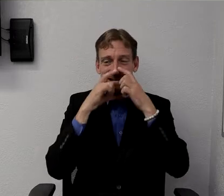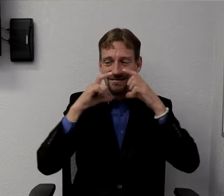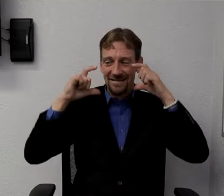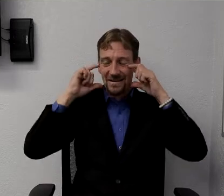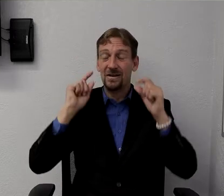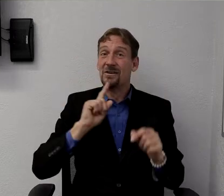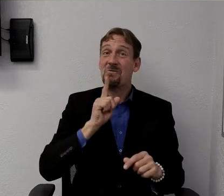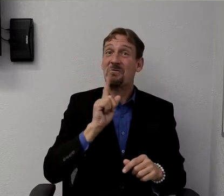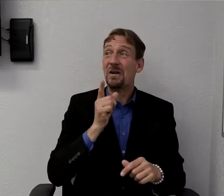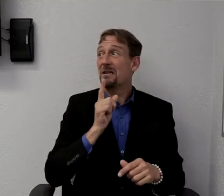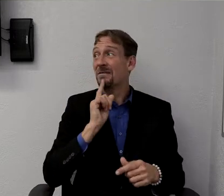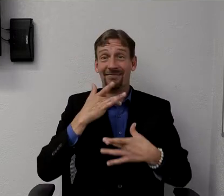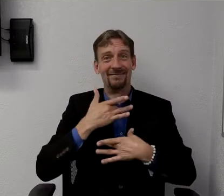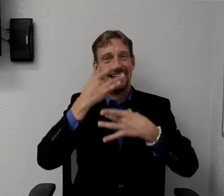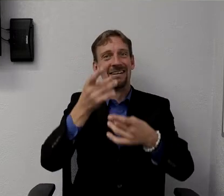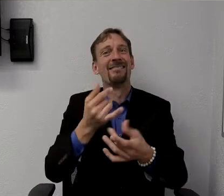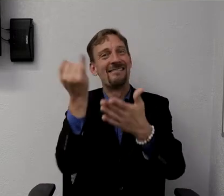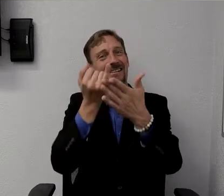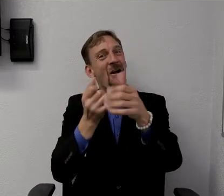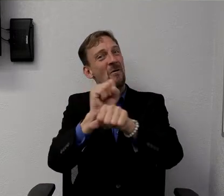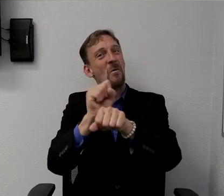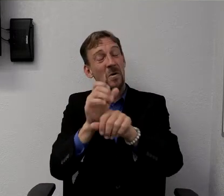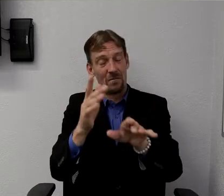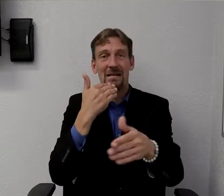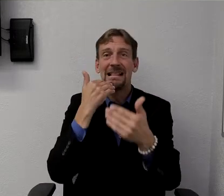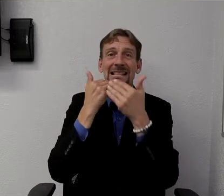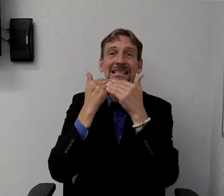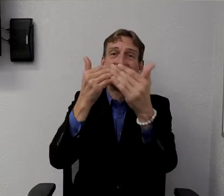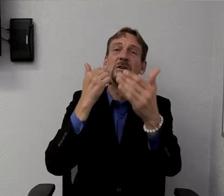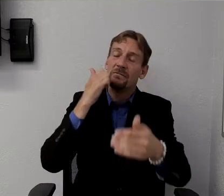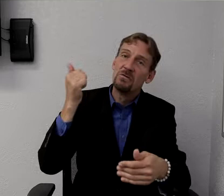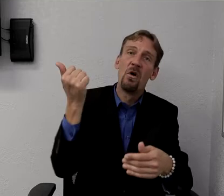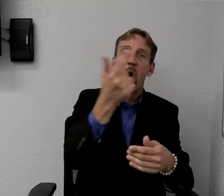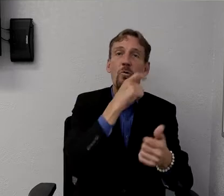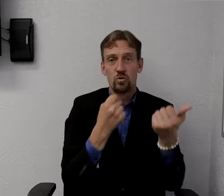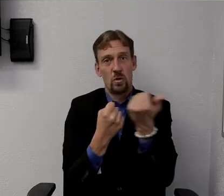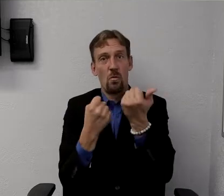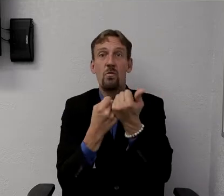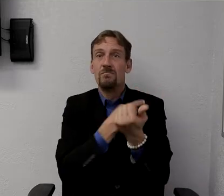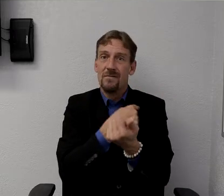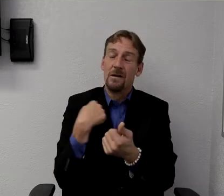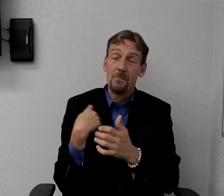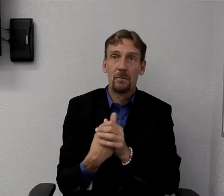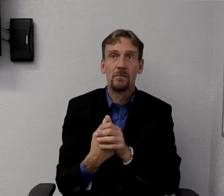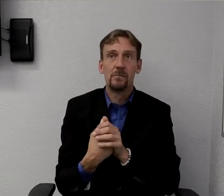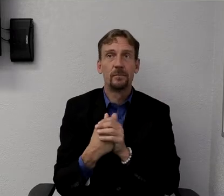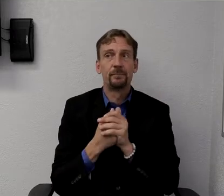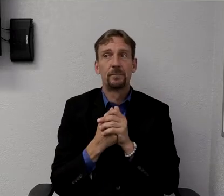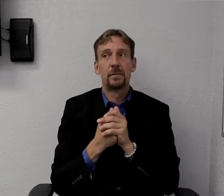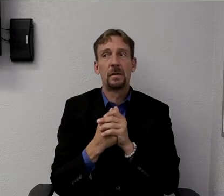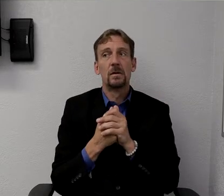interesting artwork. So thank you to all of you out there. So as of this morning, I